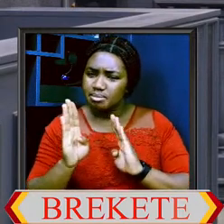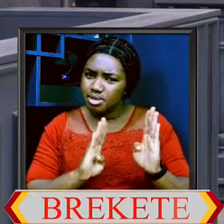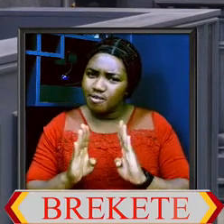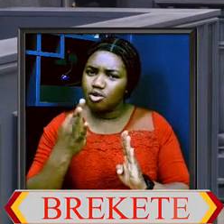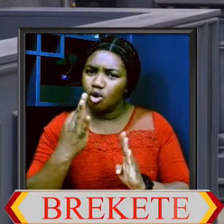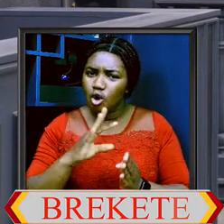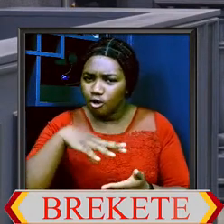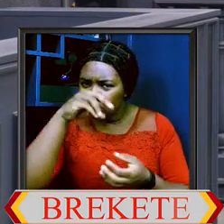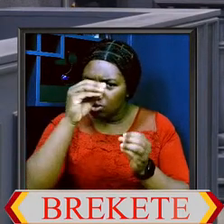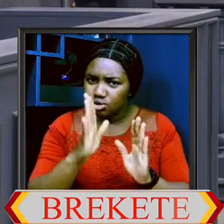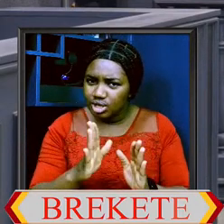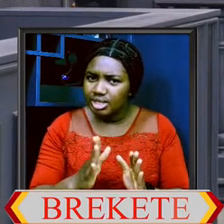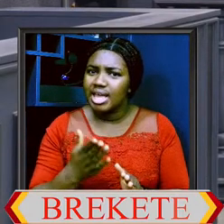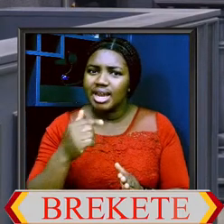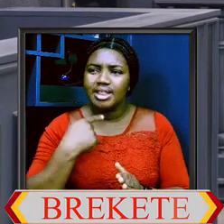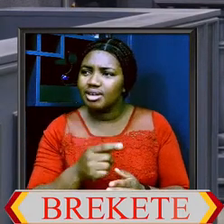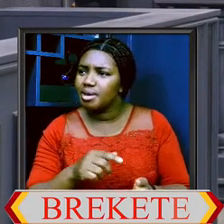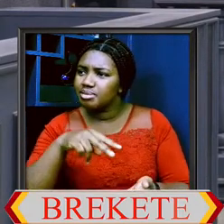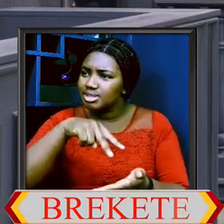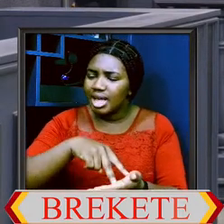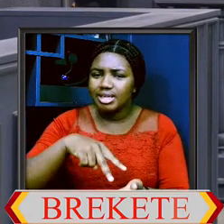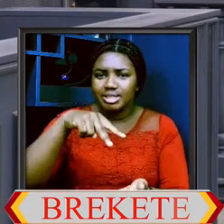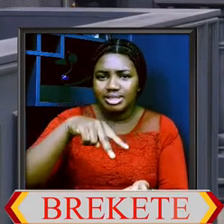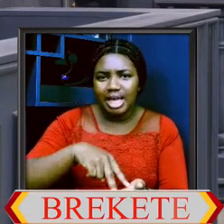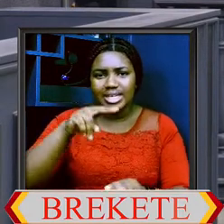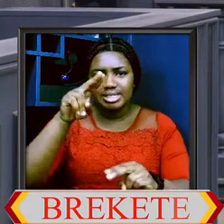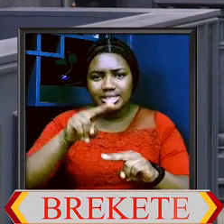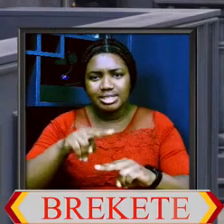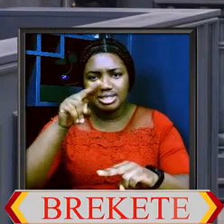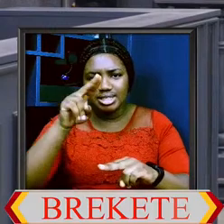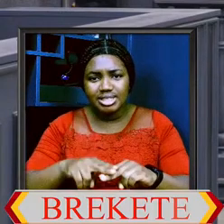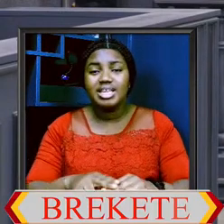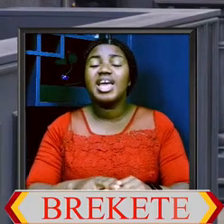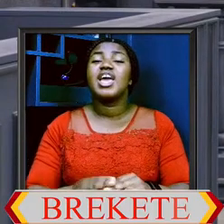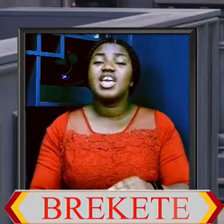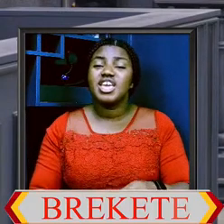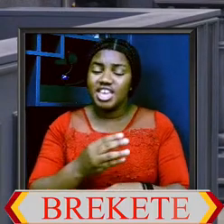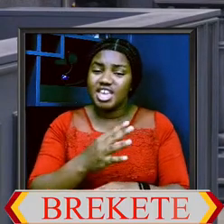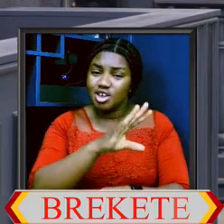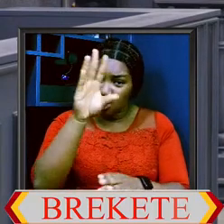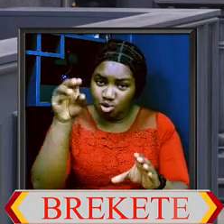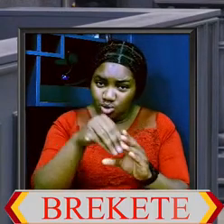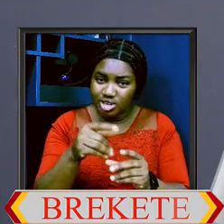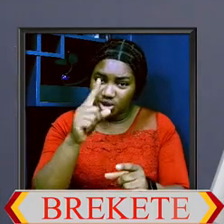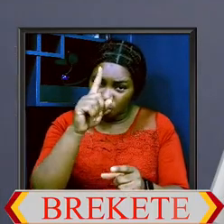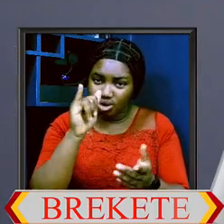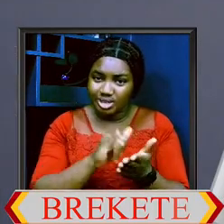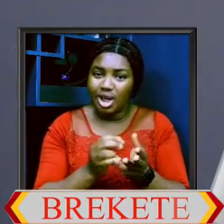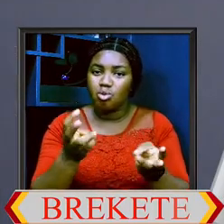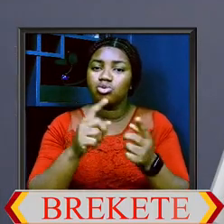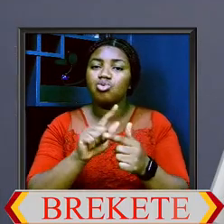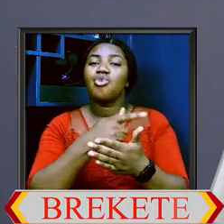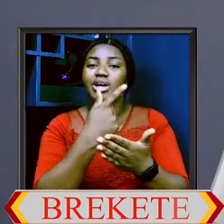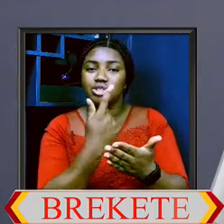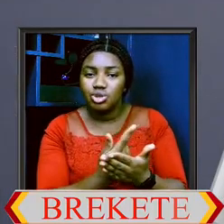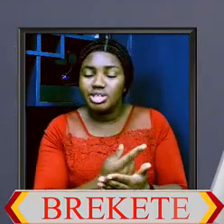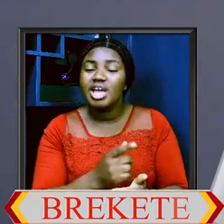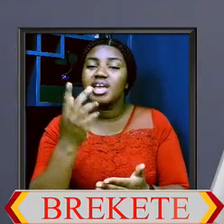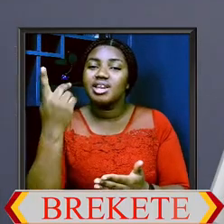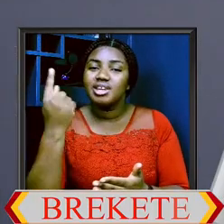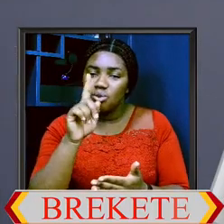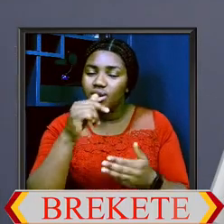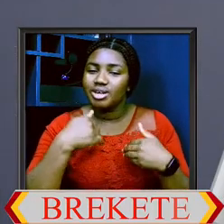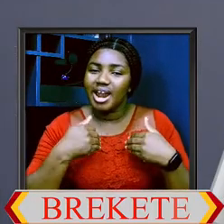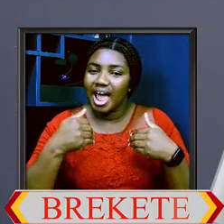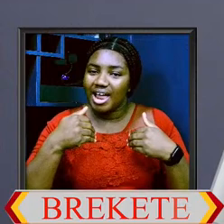they stand up they stand up they say may they they done including the ones where they graduate the ones who don't graduate when be say on